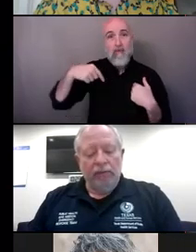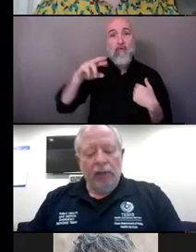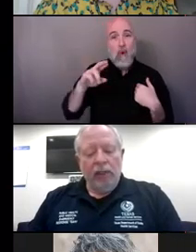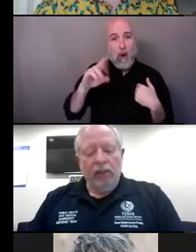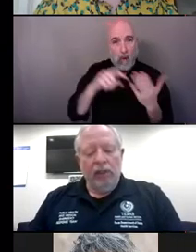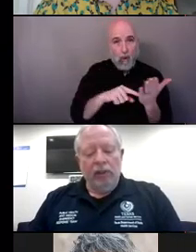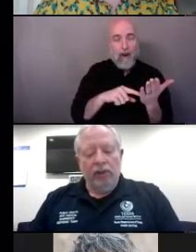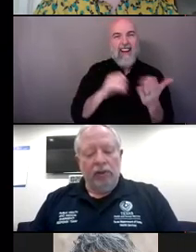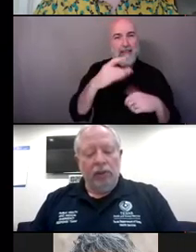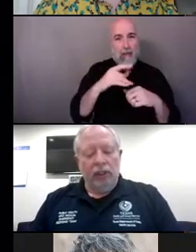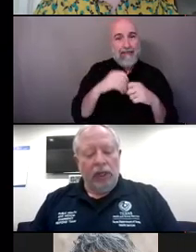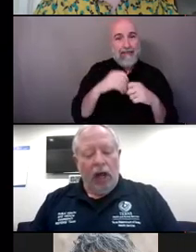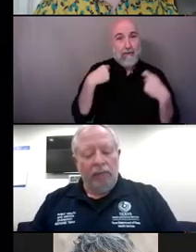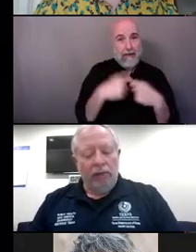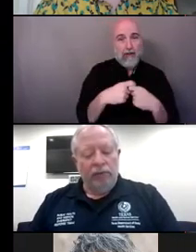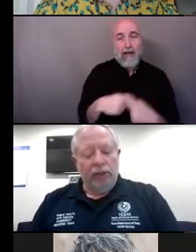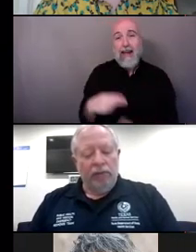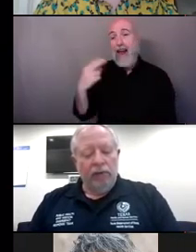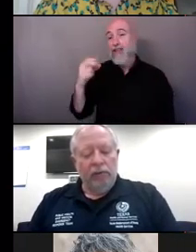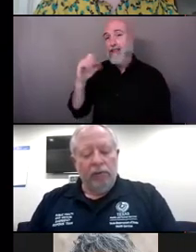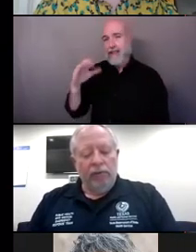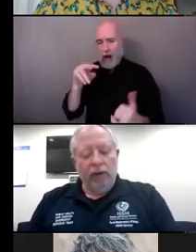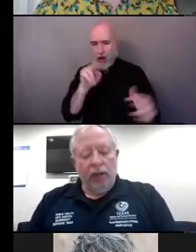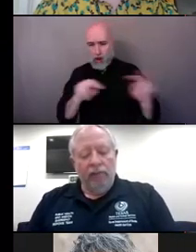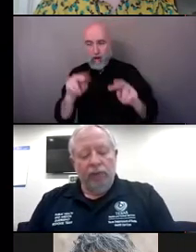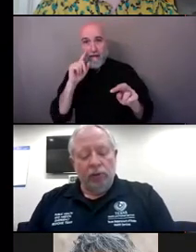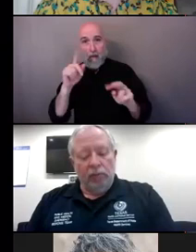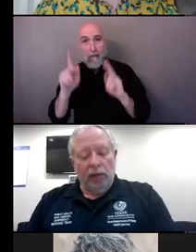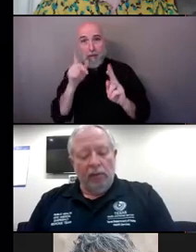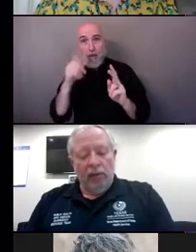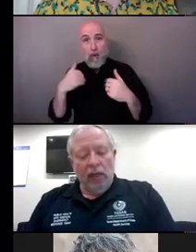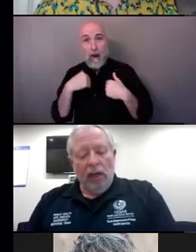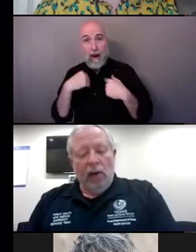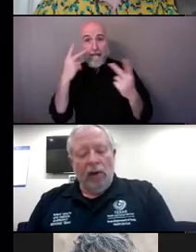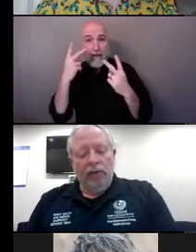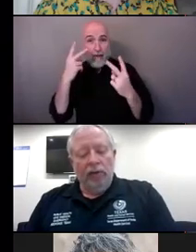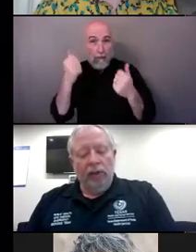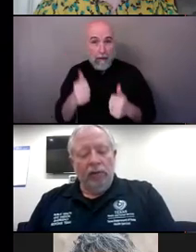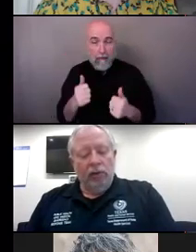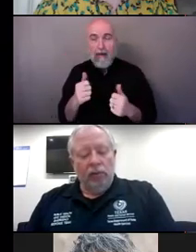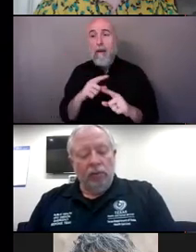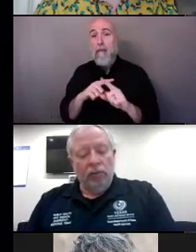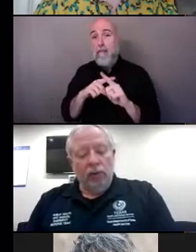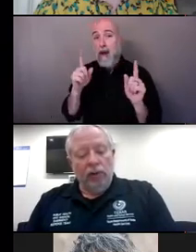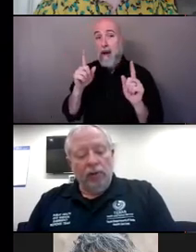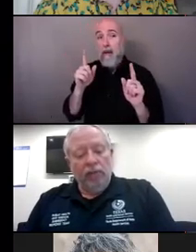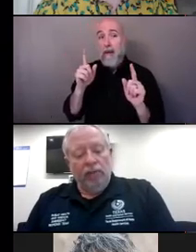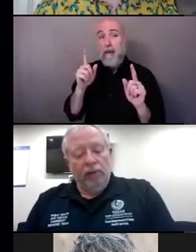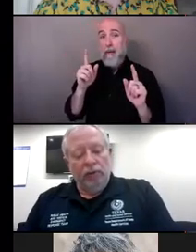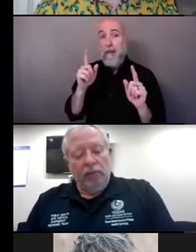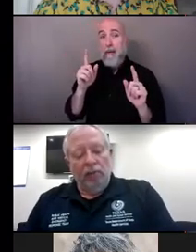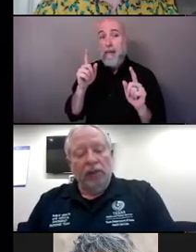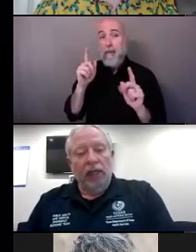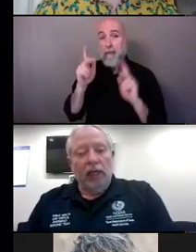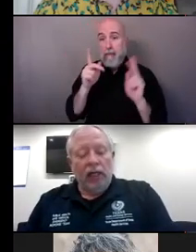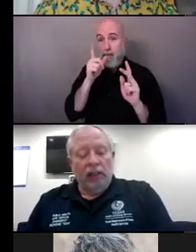Spanish. DSHS is looking into options for individuals with visual impairment. However, individuals with